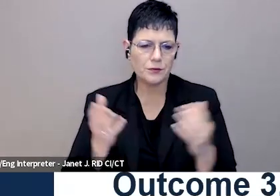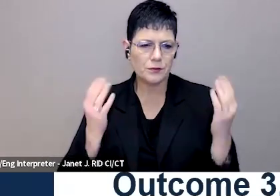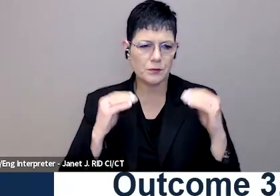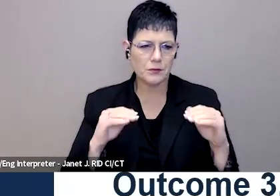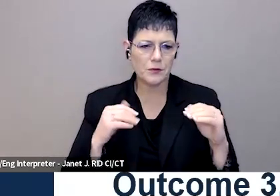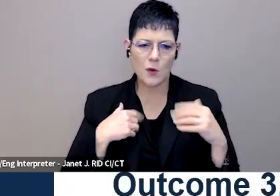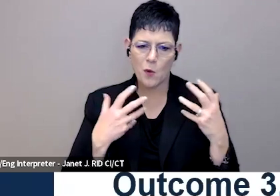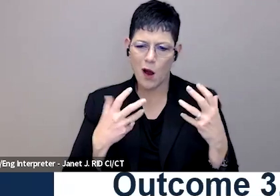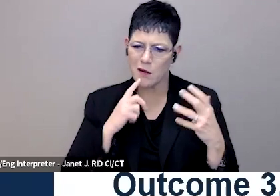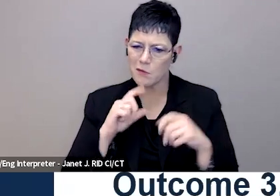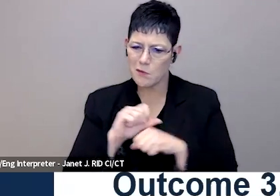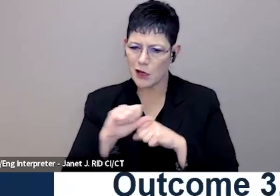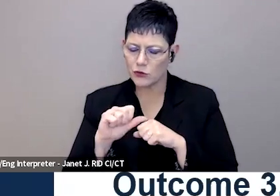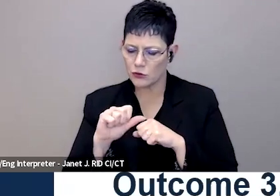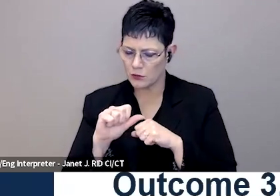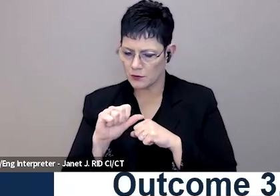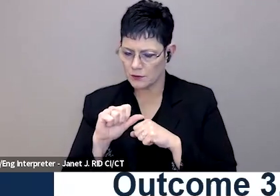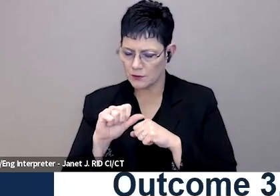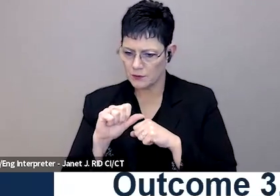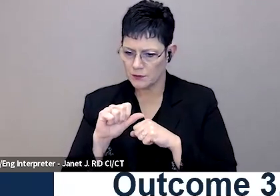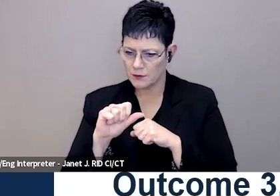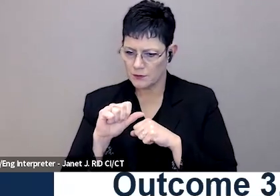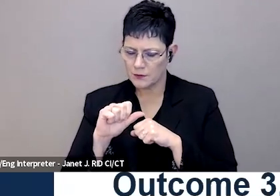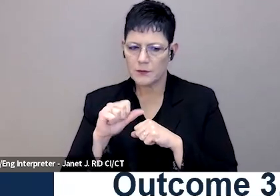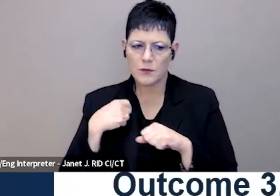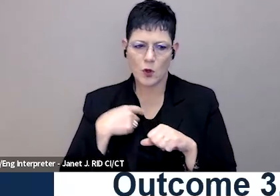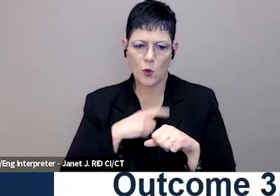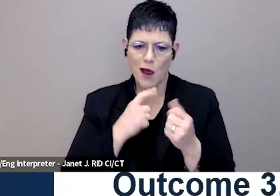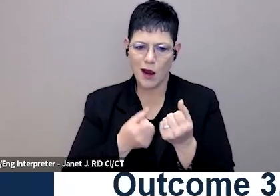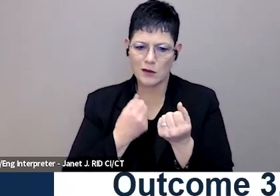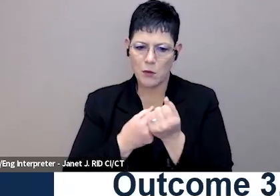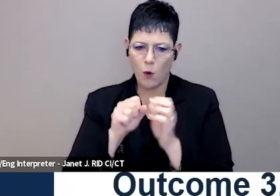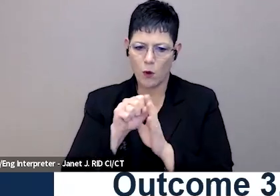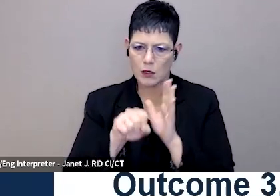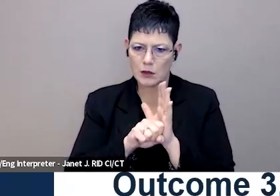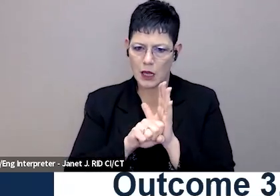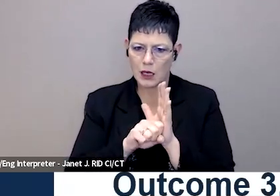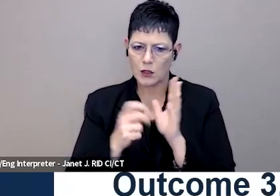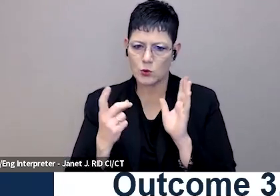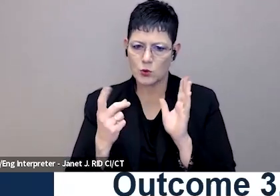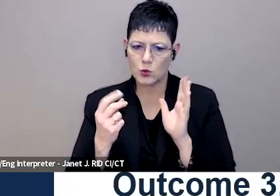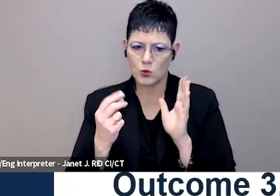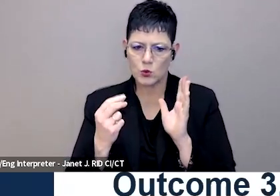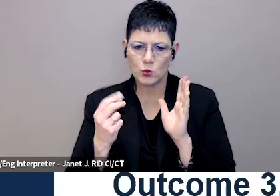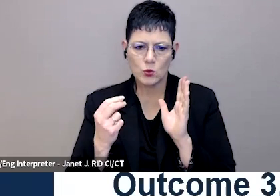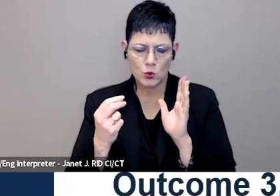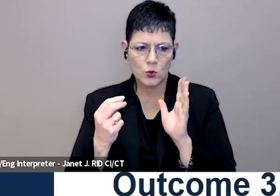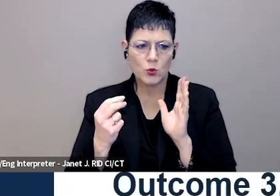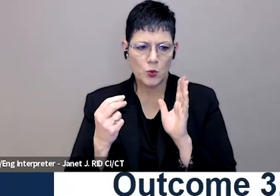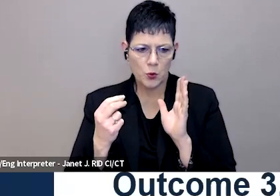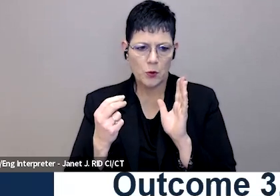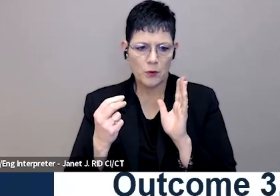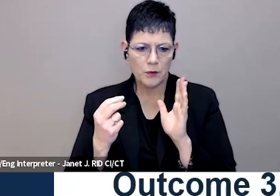Also, we want to make sure that we're supporting states to expand access to respite care